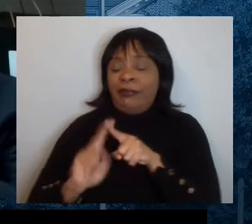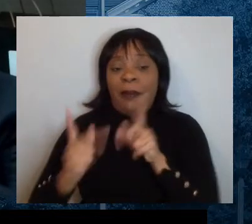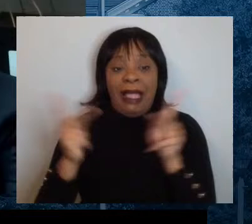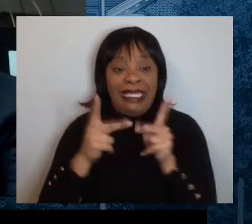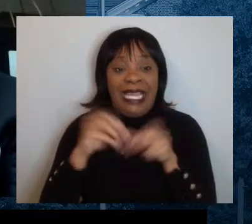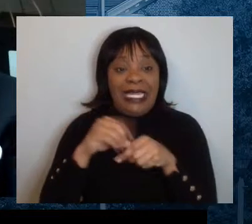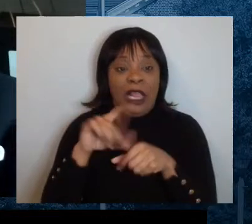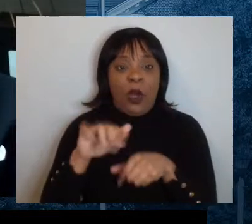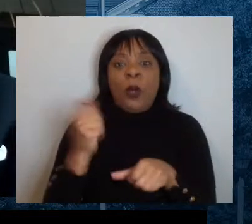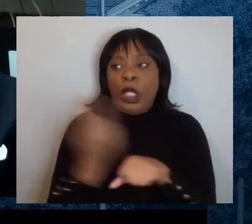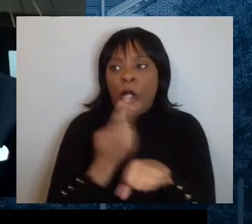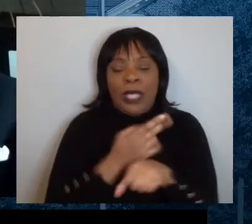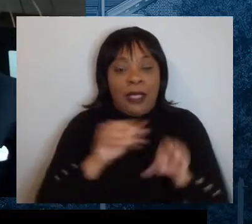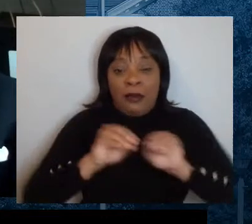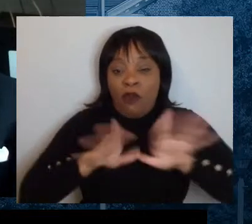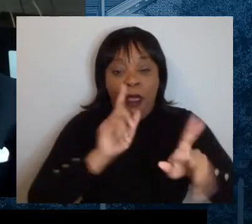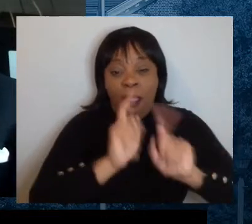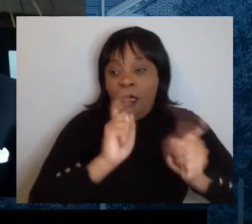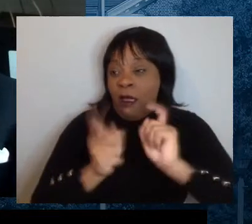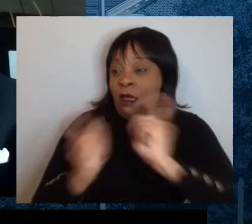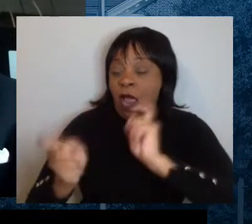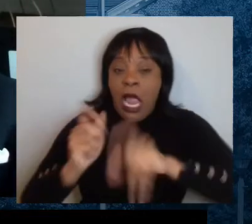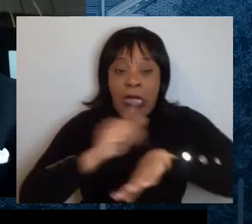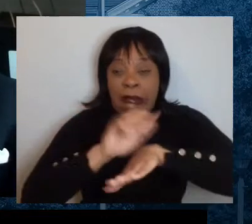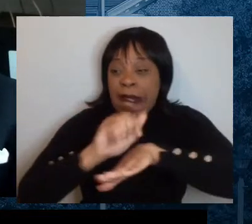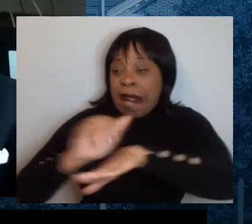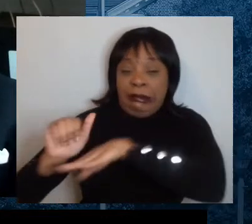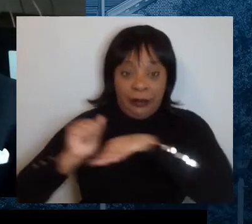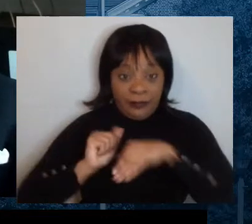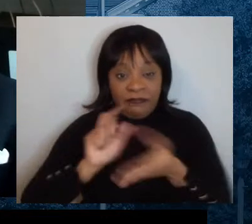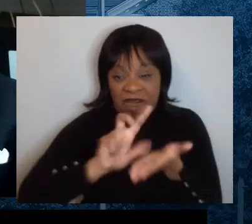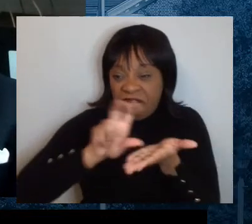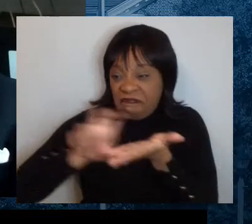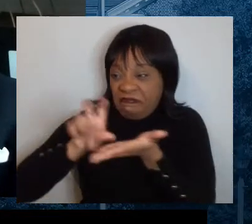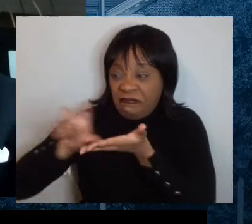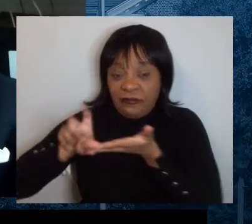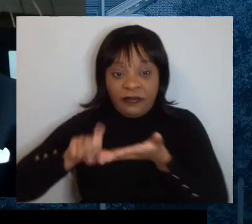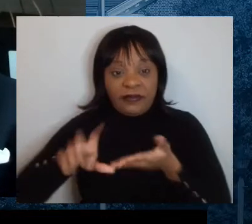And the first one up, I understand, is Selbyville.